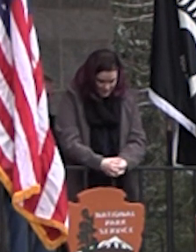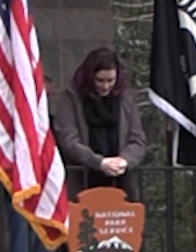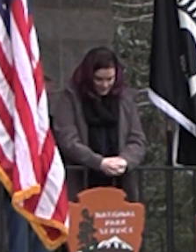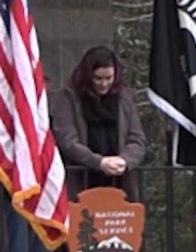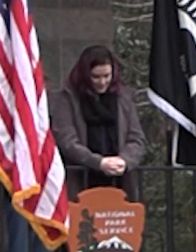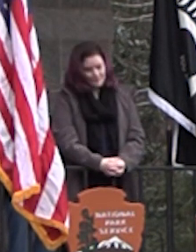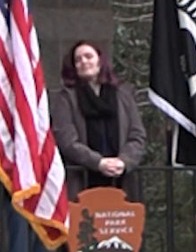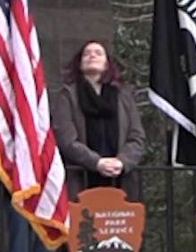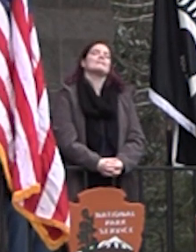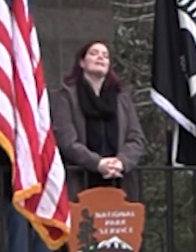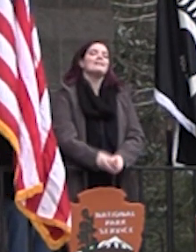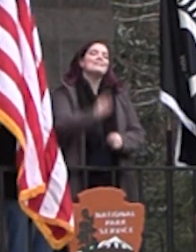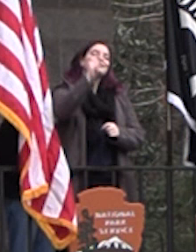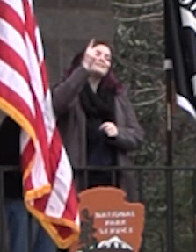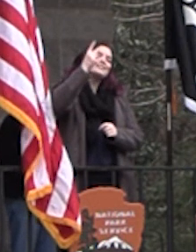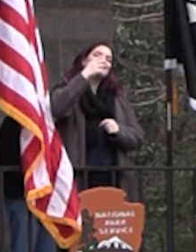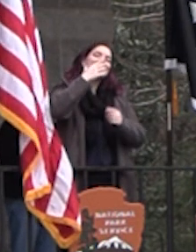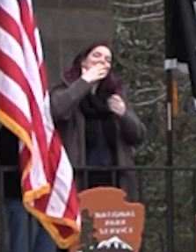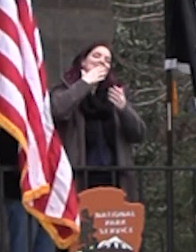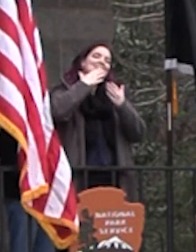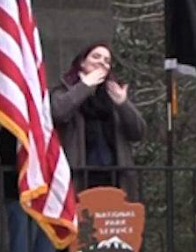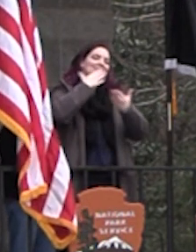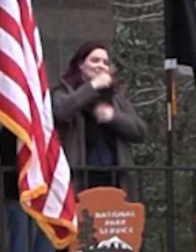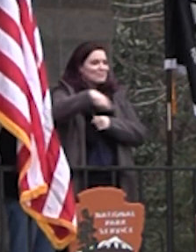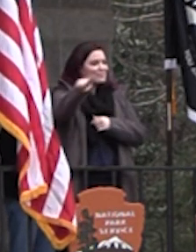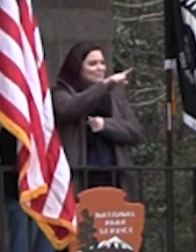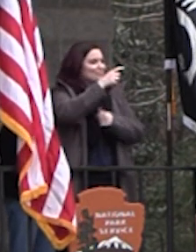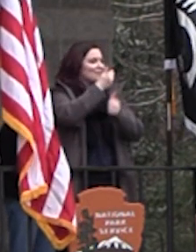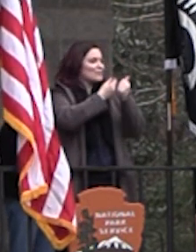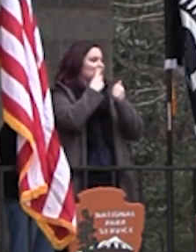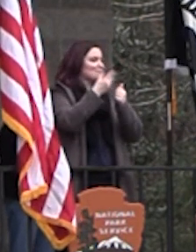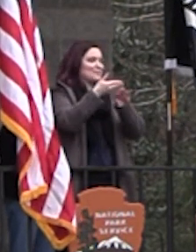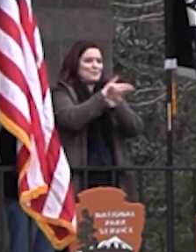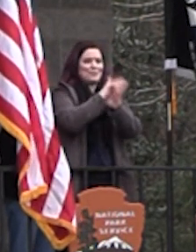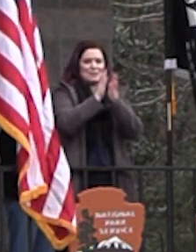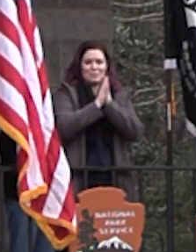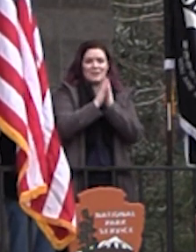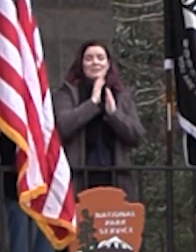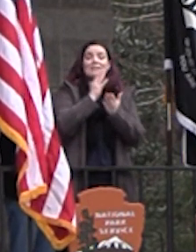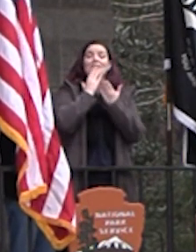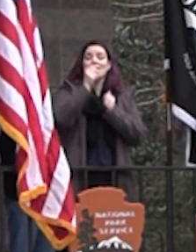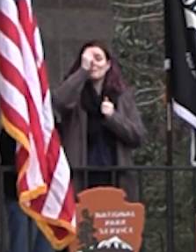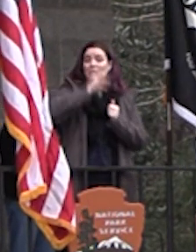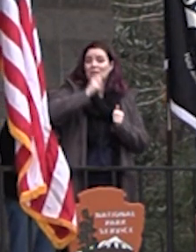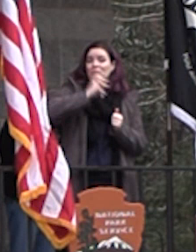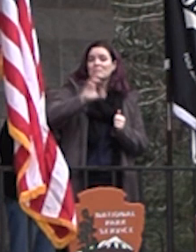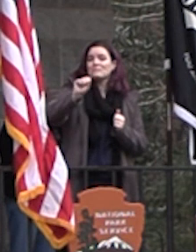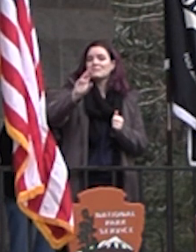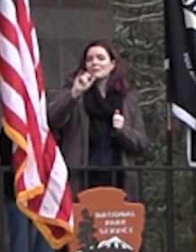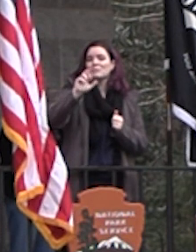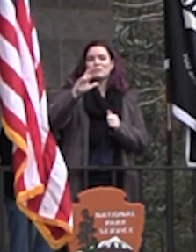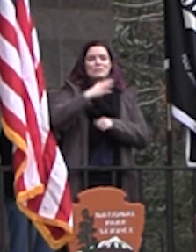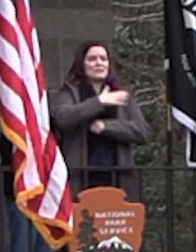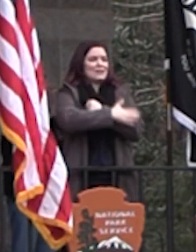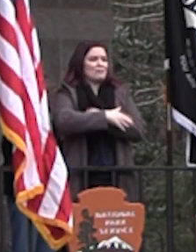We first must give thanks to each and every one of you in attendance this morning before we pray. We thank the men and women of the Sumter County Sheriff's